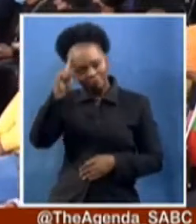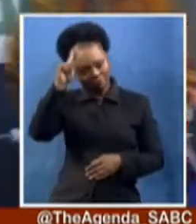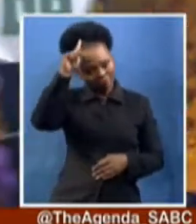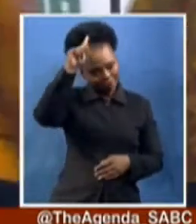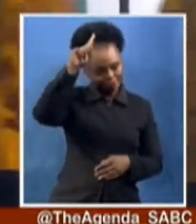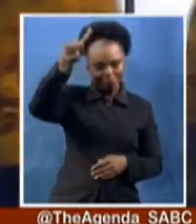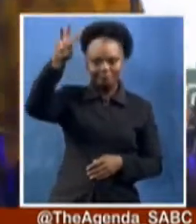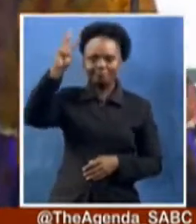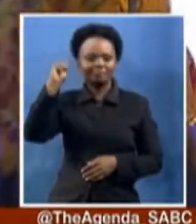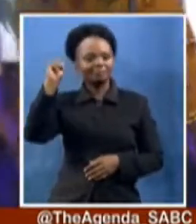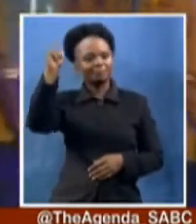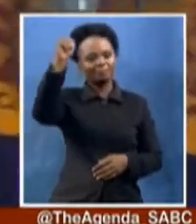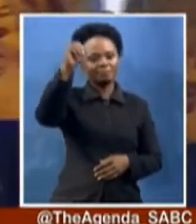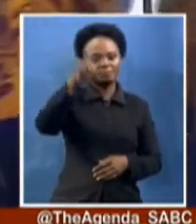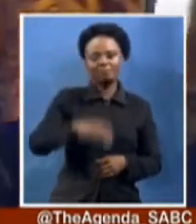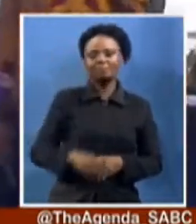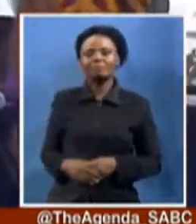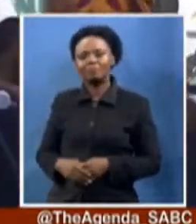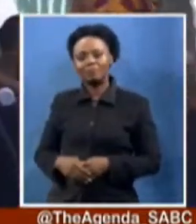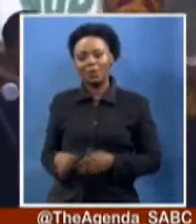Madiba.